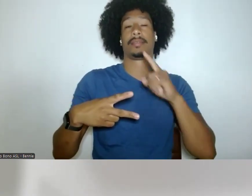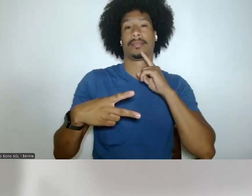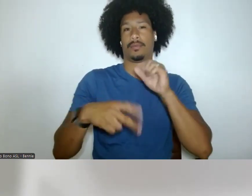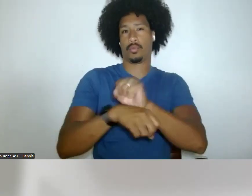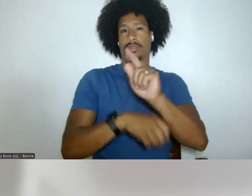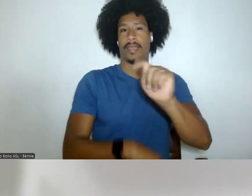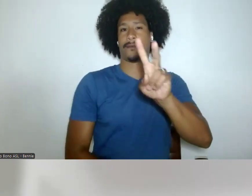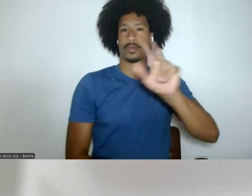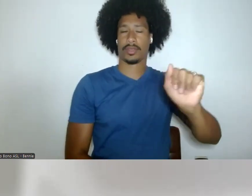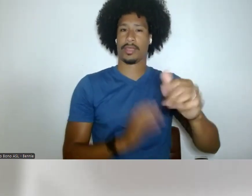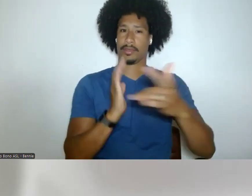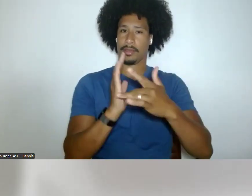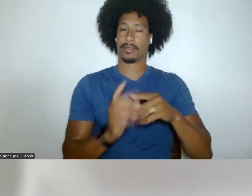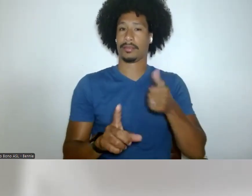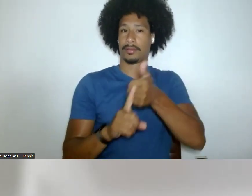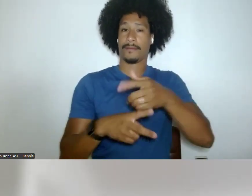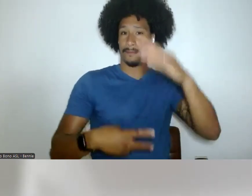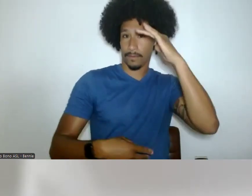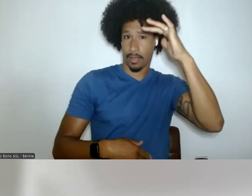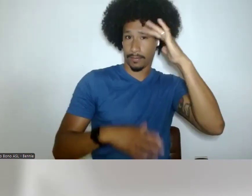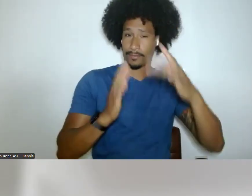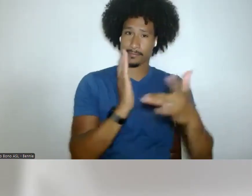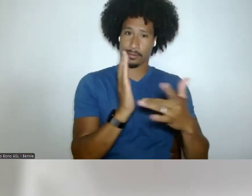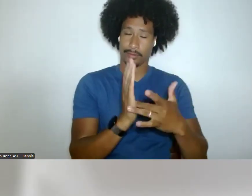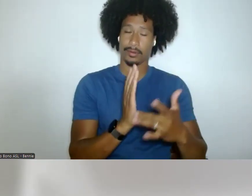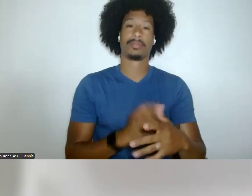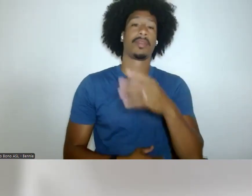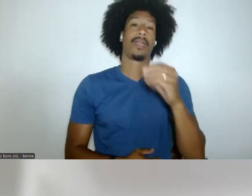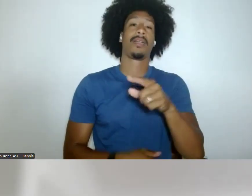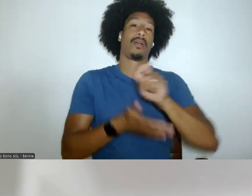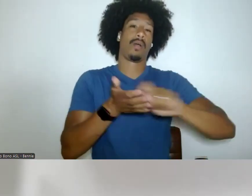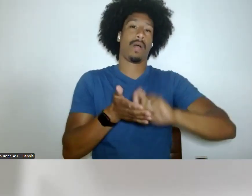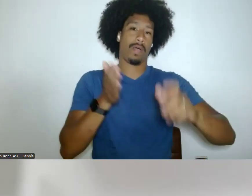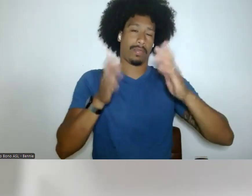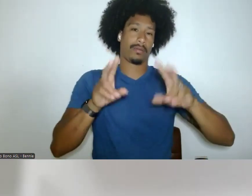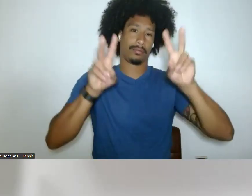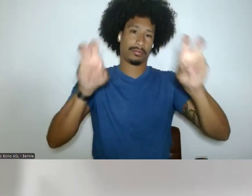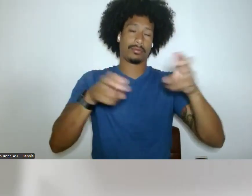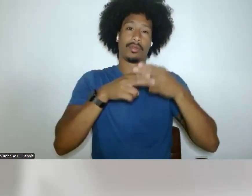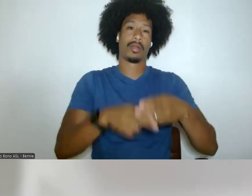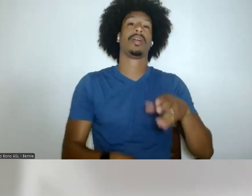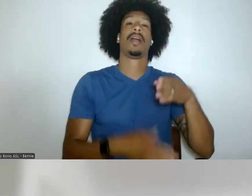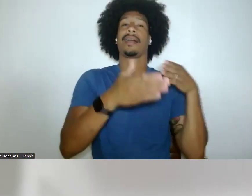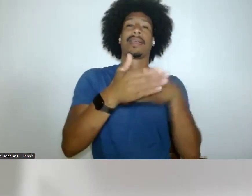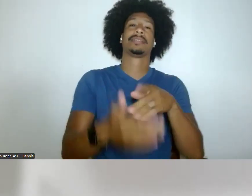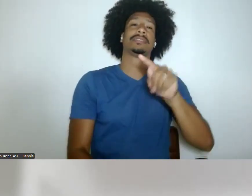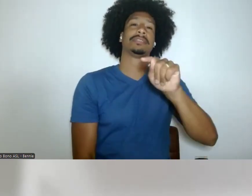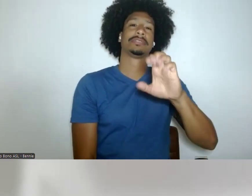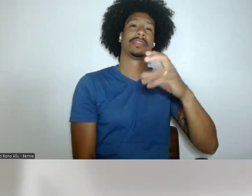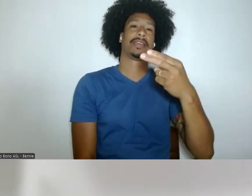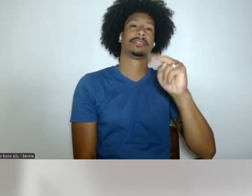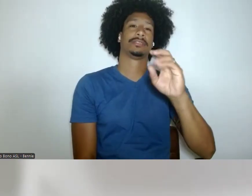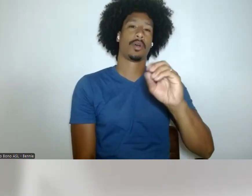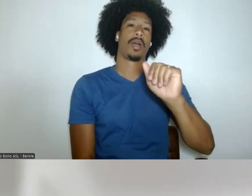a philosopher of technology, and the author of Against Technoableism. Damien P. Williams is